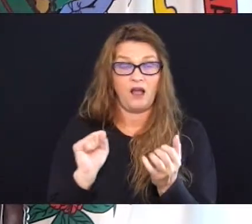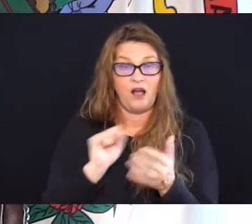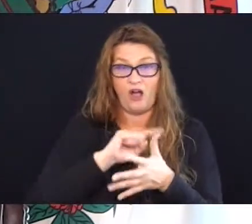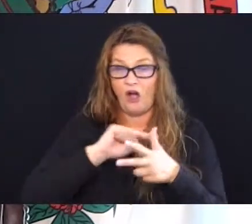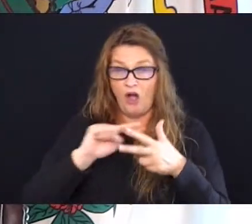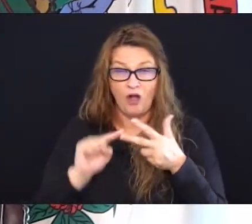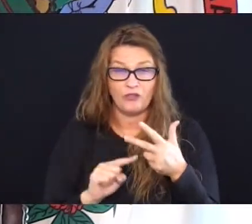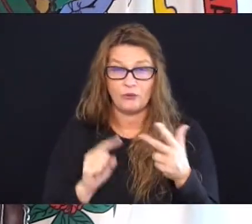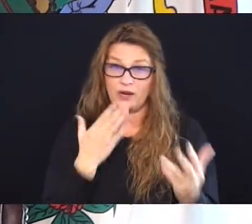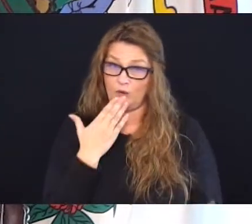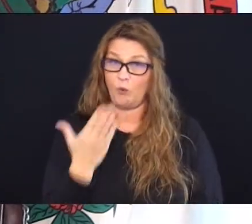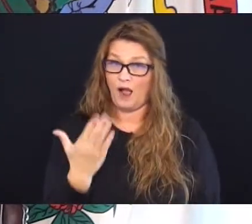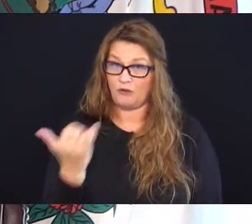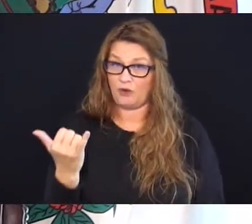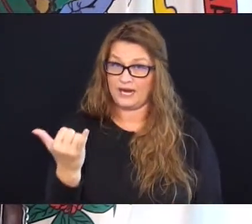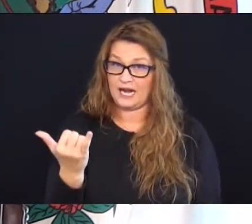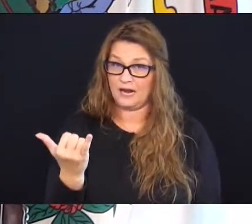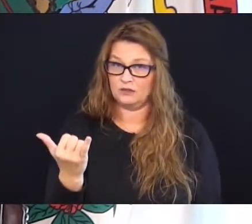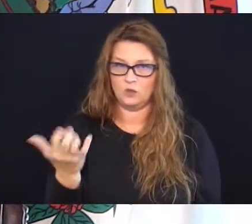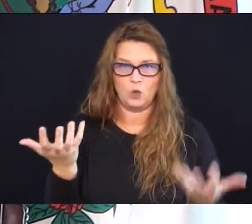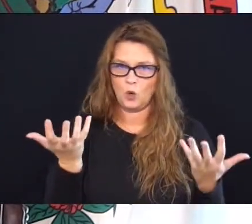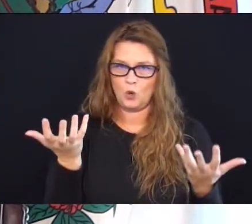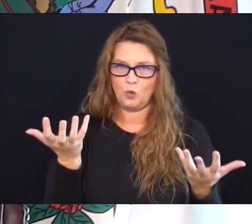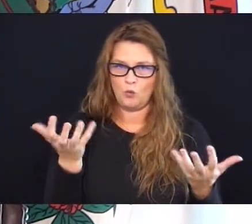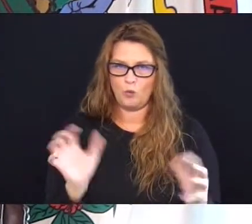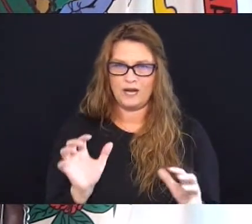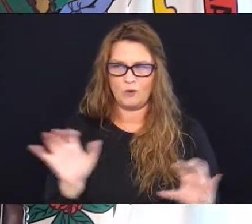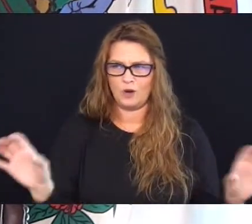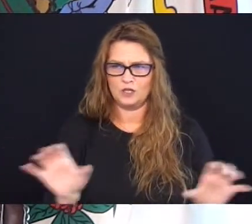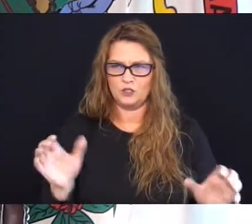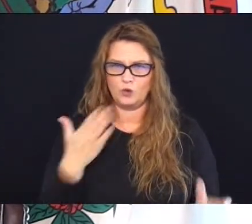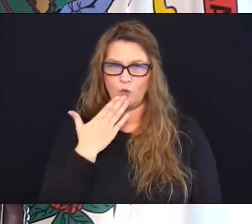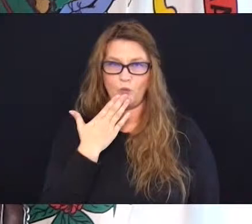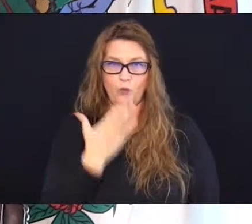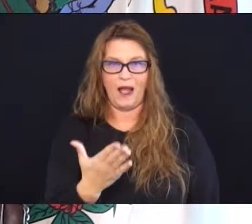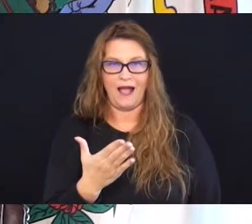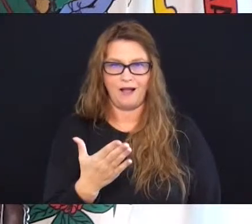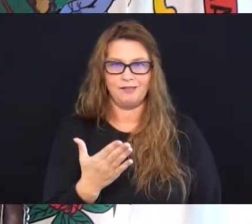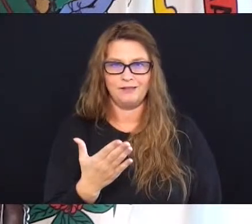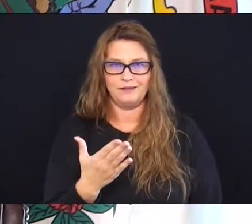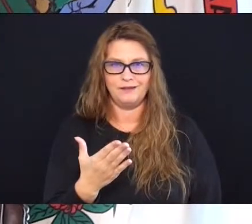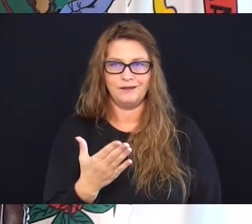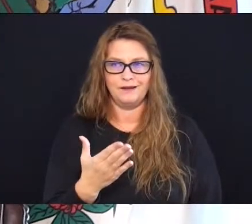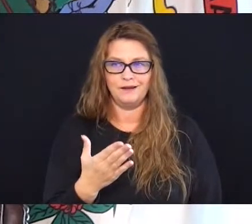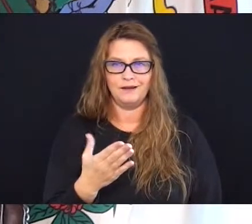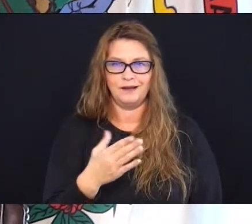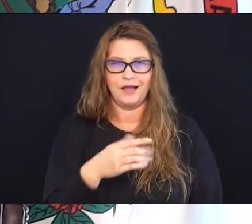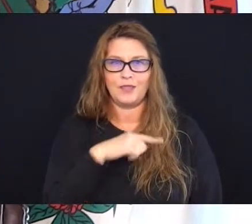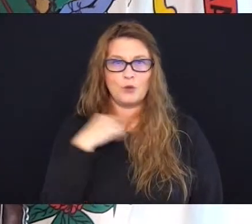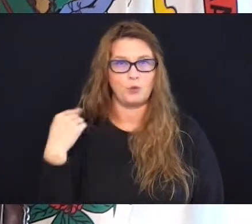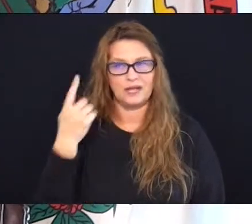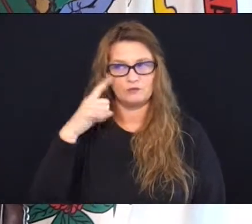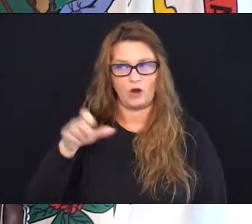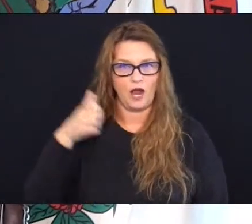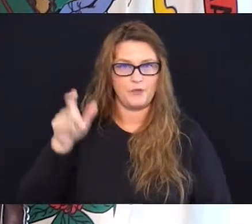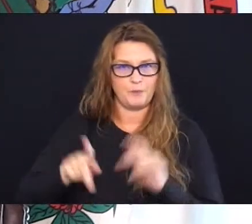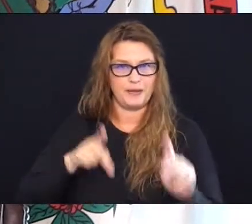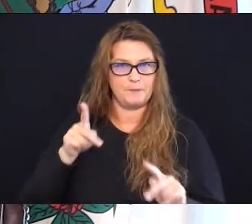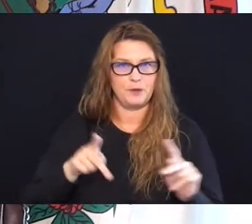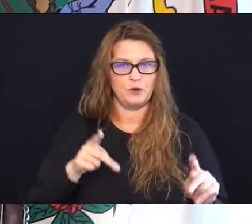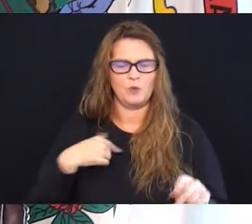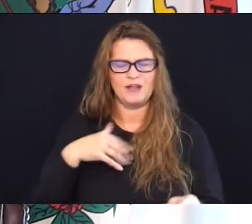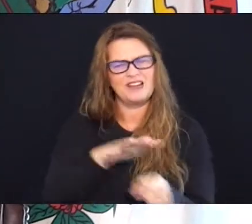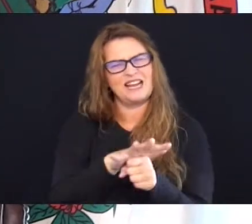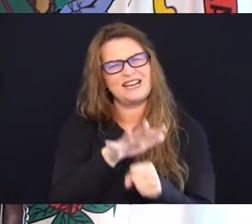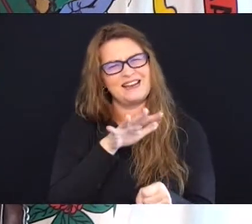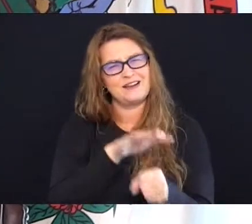very well? We don't want to do very well on the backs of others. There's enough demand all across this